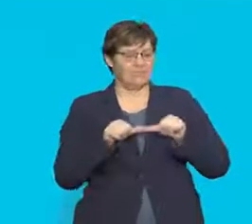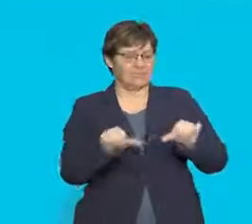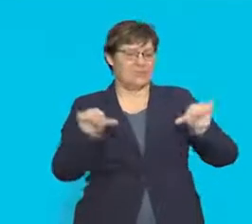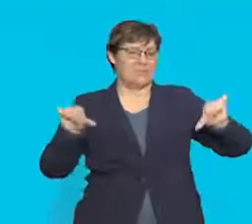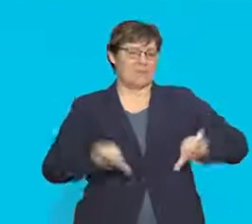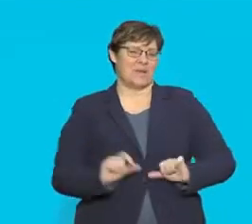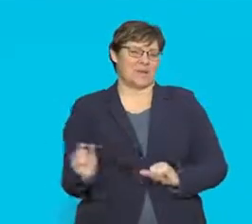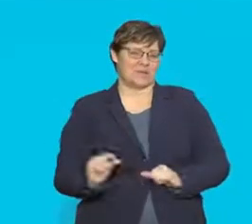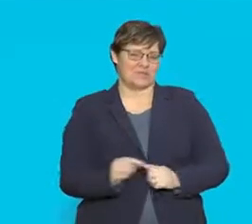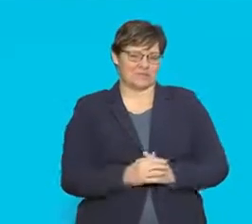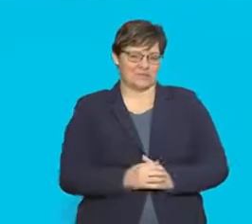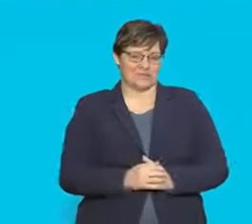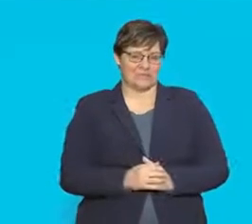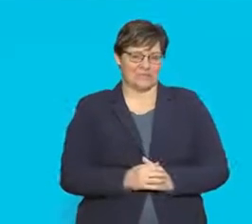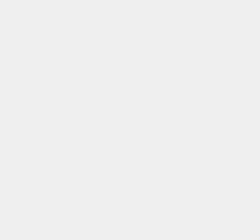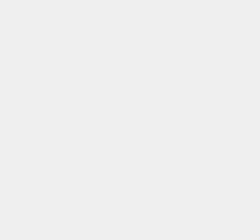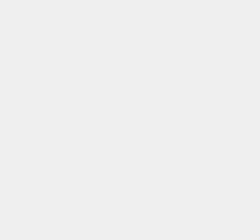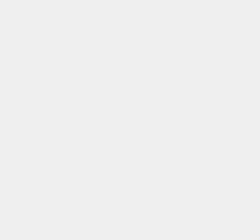stay tuned. I'll be back just now.